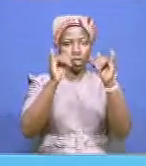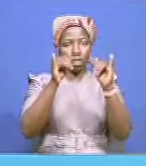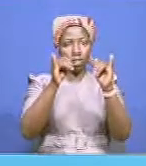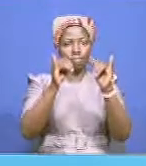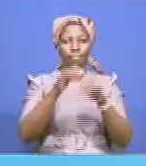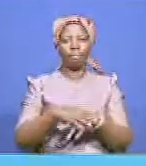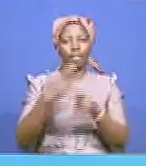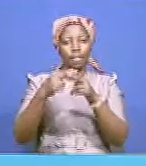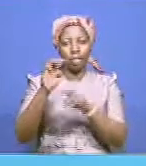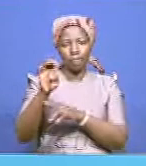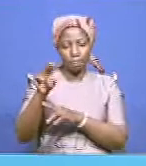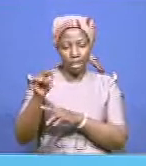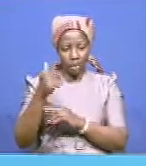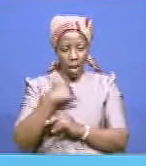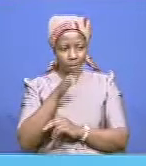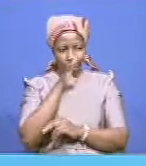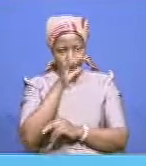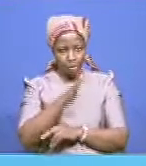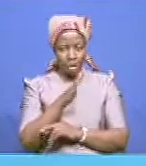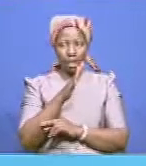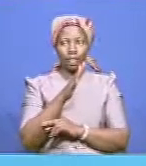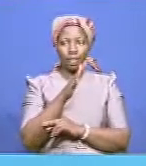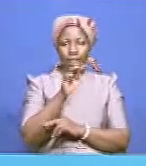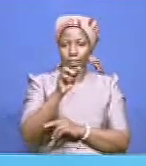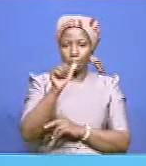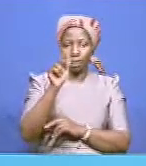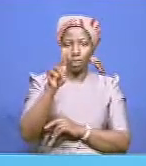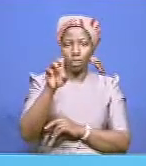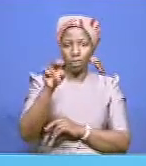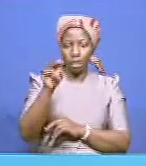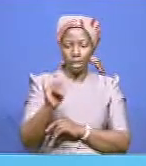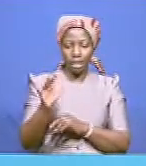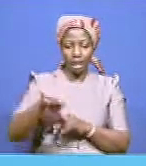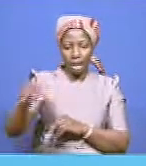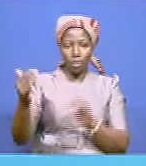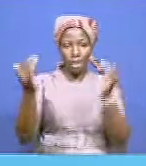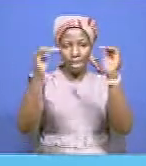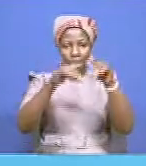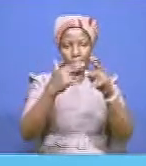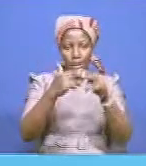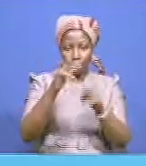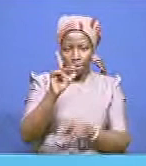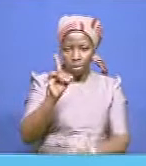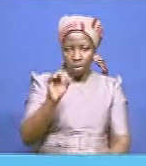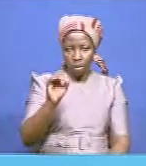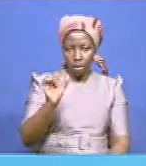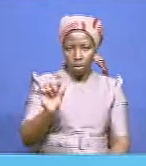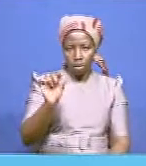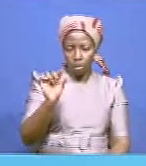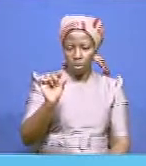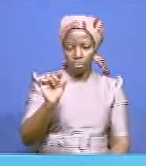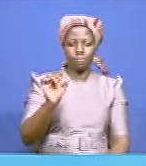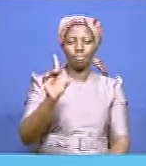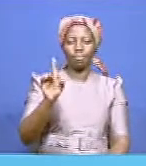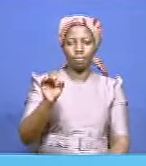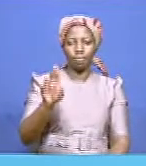I'm joined by the Speaker of Makueni County Assembly, Douglas Mbilu. We're going to talk